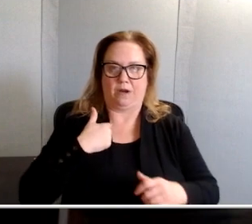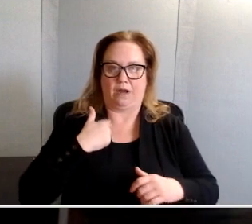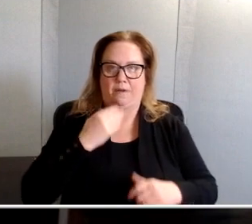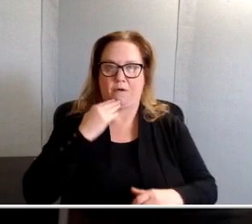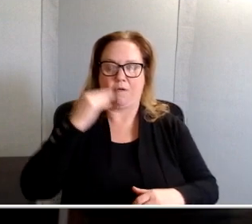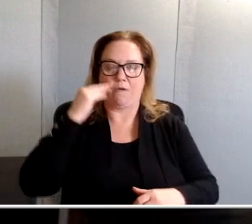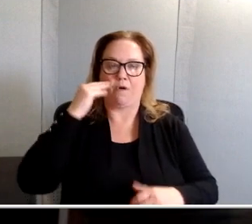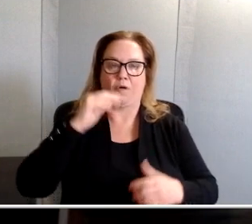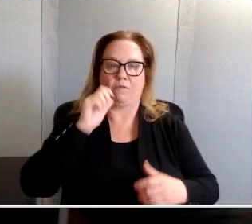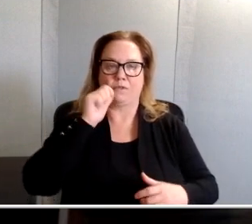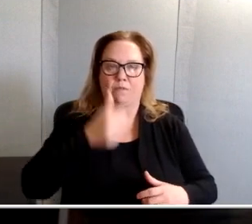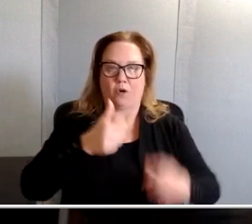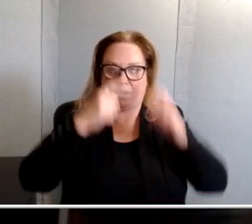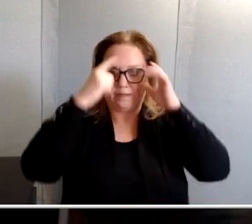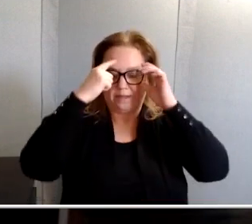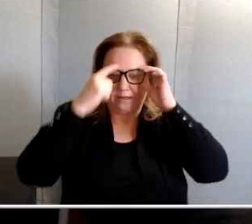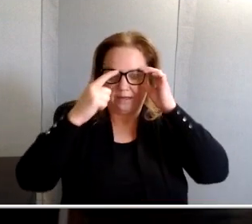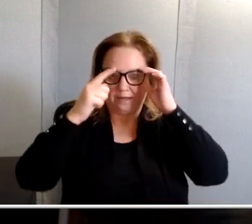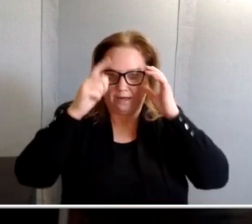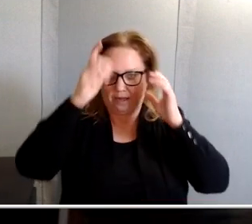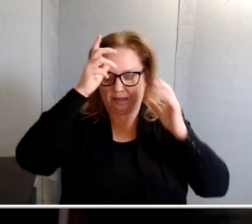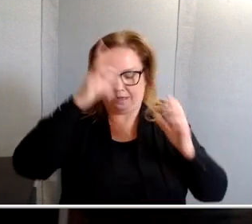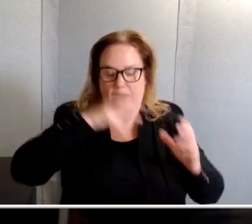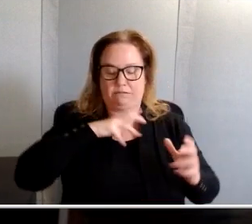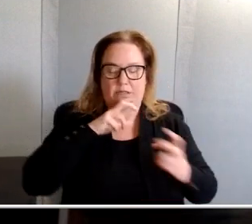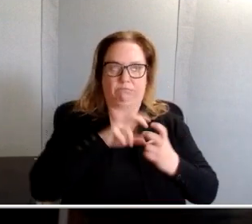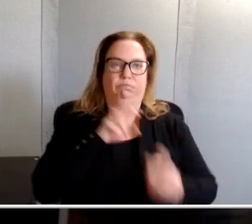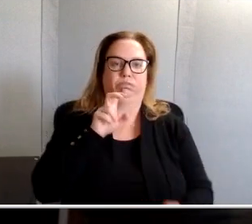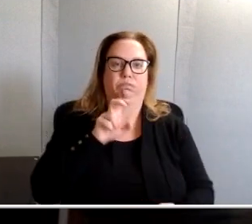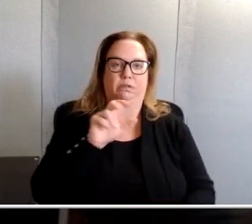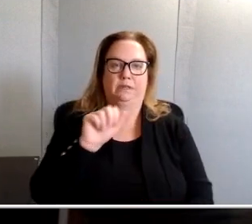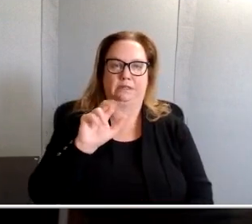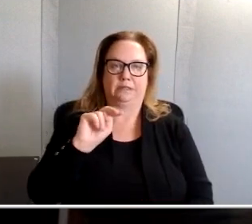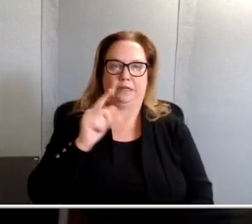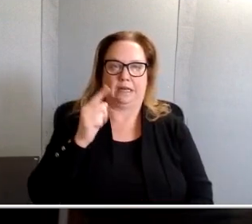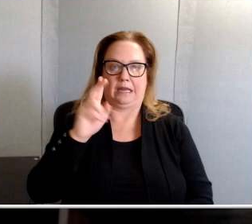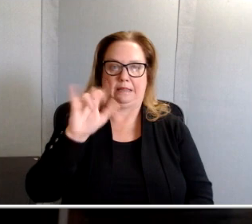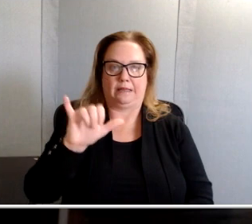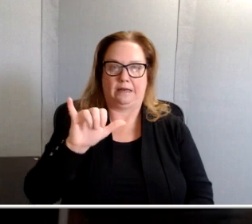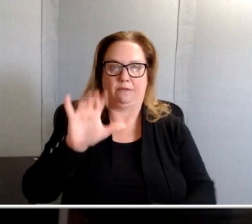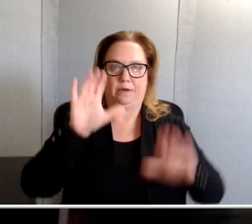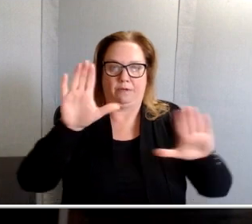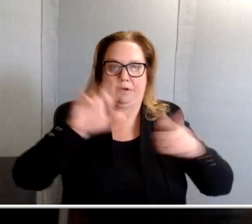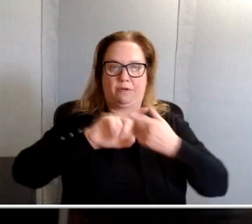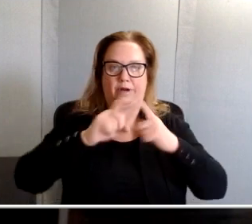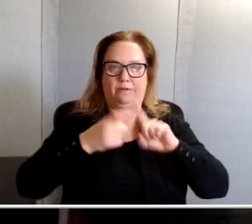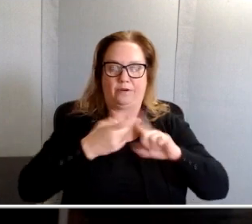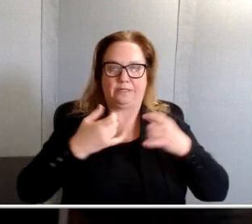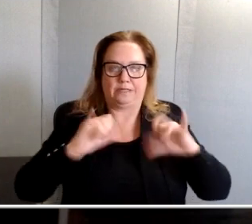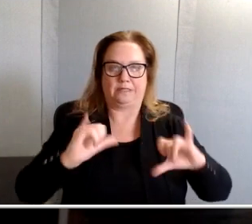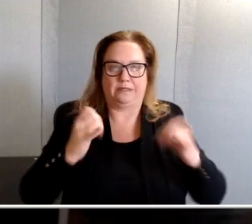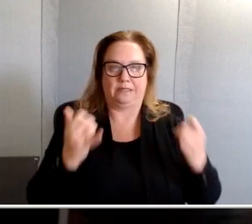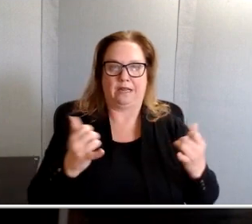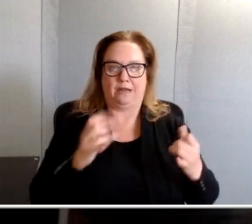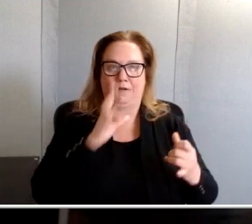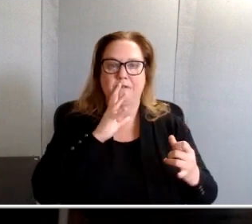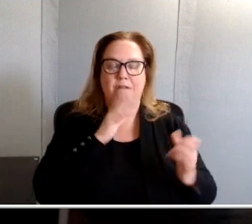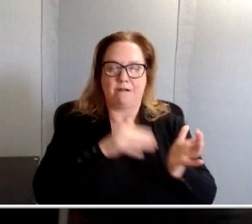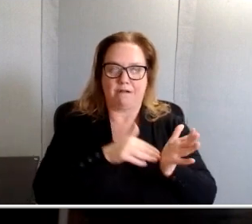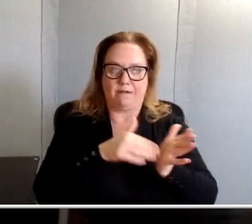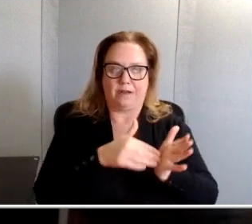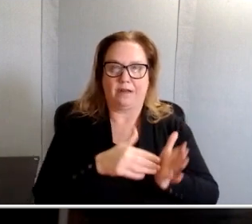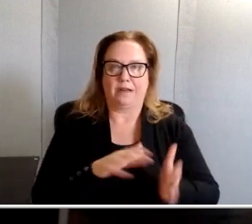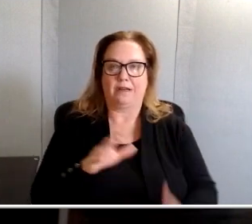home tomorrow, I think." And he was dumbfounded. His name was Anthony. We were great friends still today. We talk quite a bit.